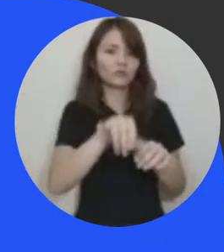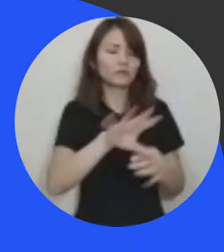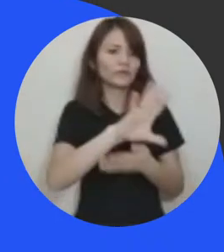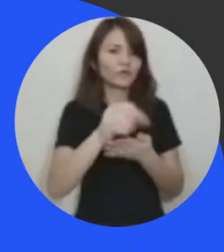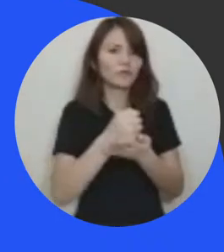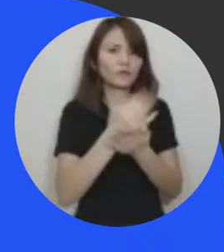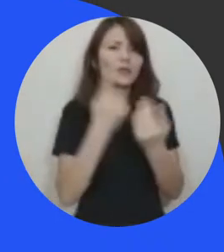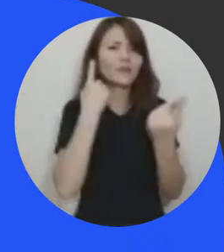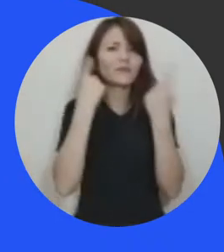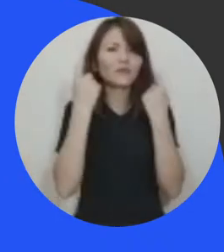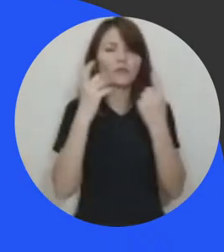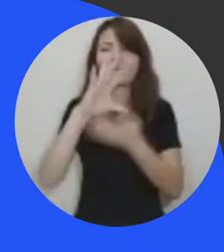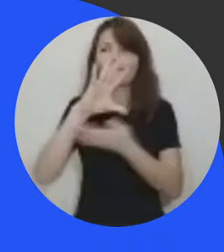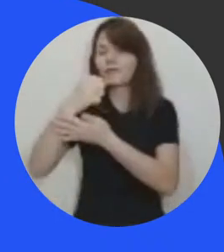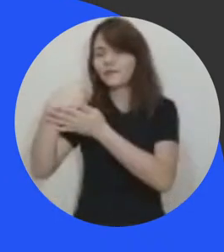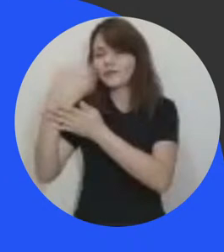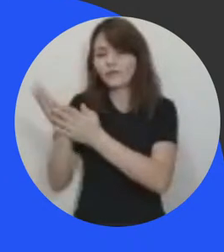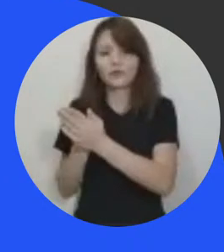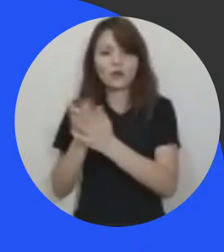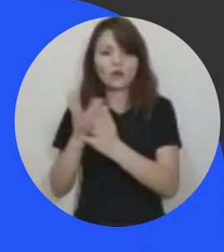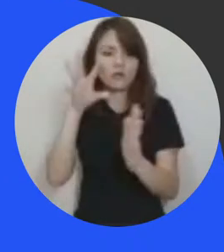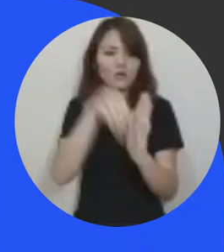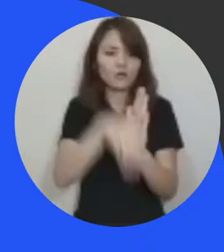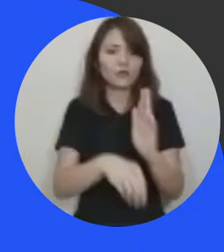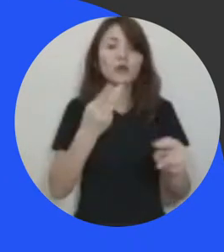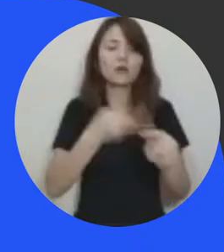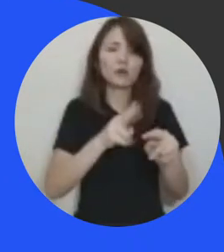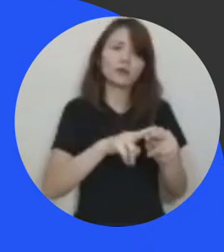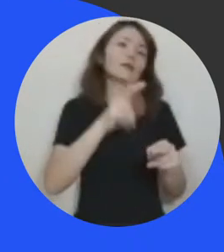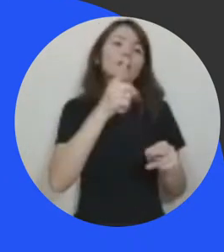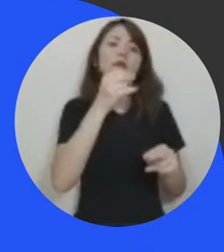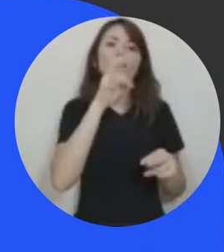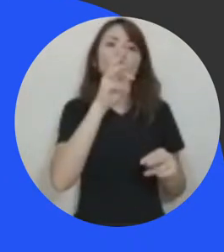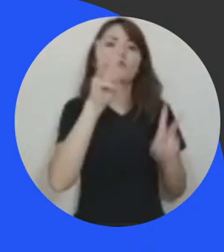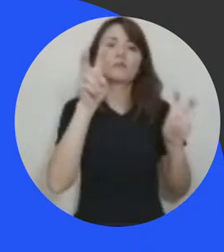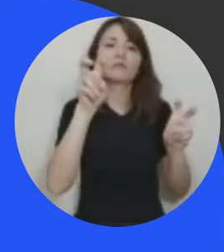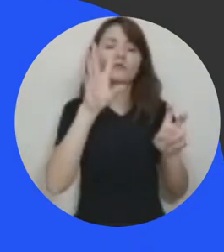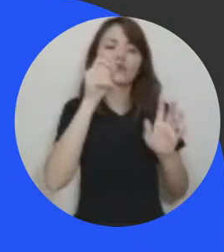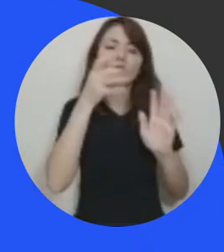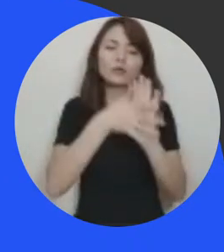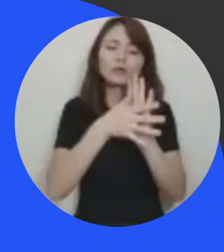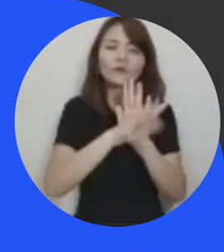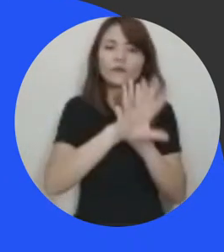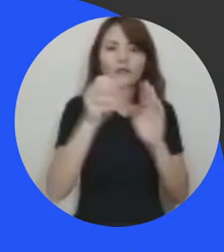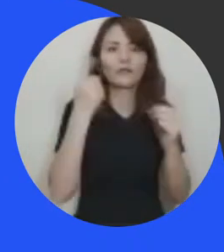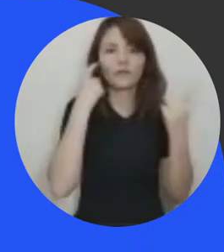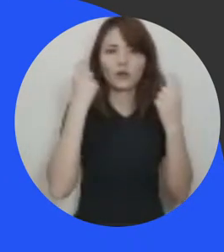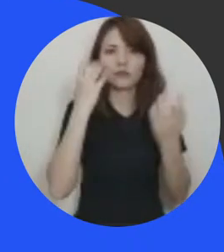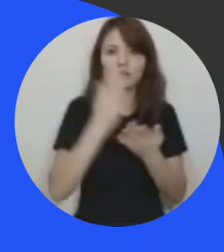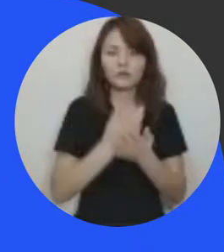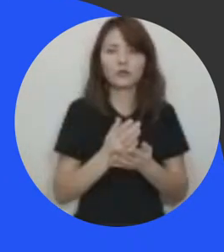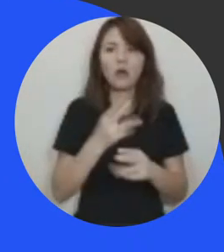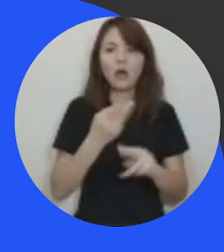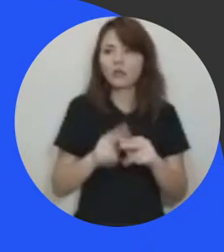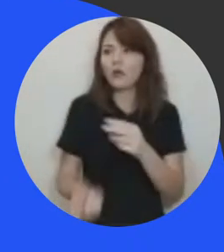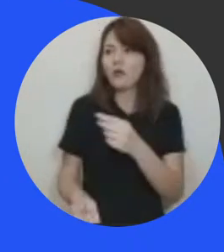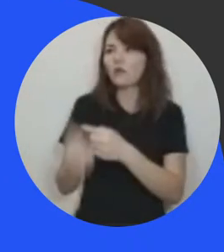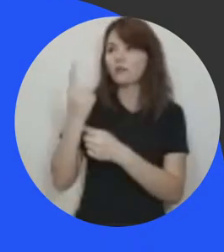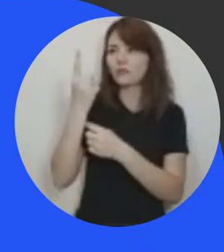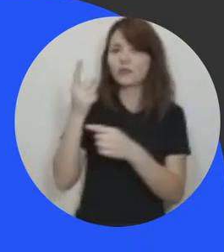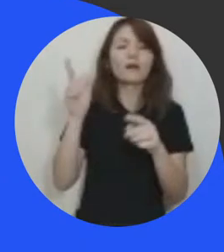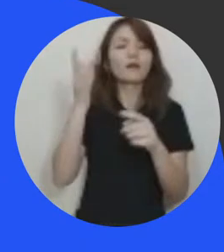in which it's found, and also has effectively the operating system for that cell that tells the cell how to